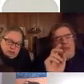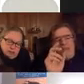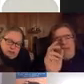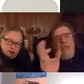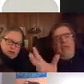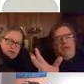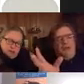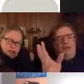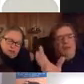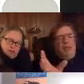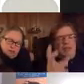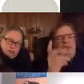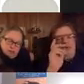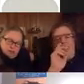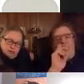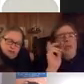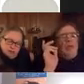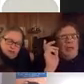vulnerability is a key issue for me.